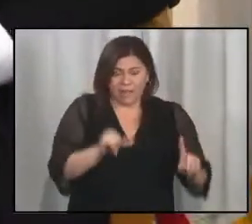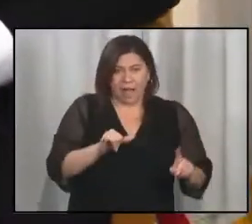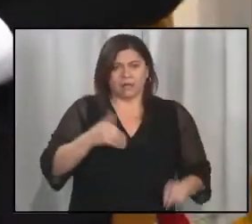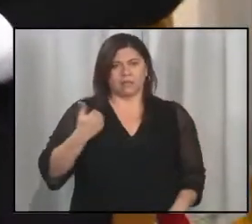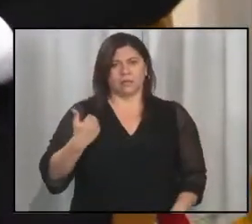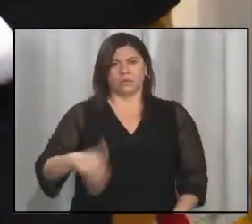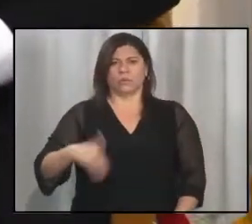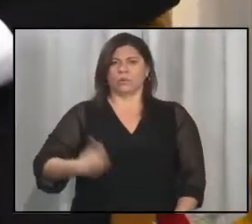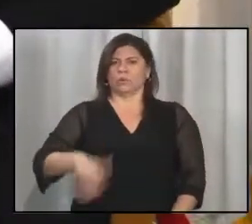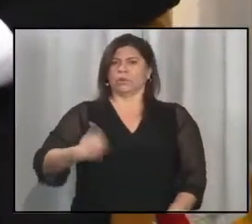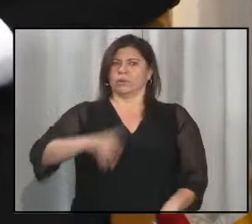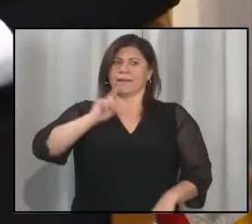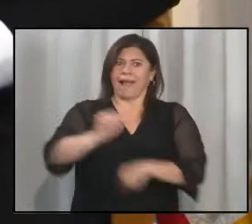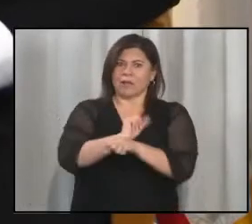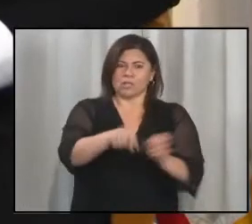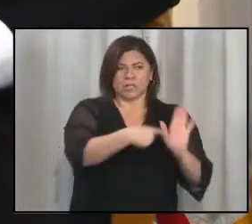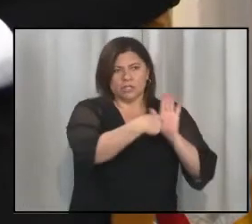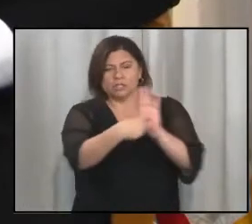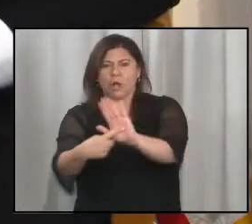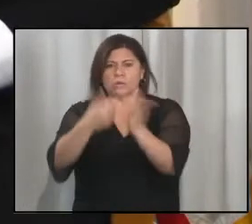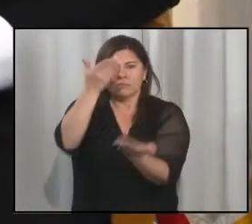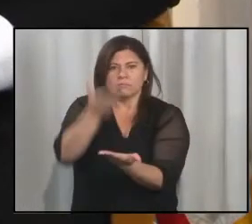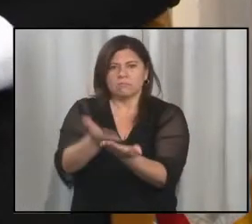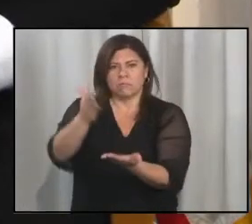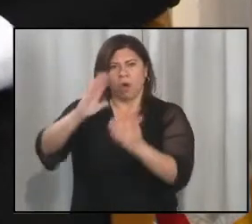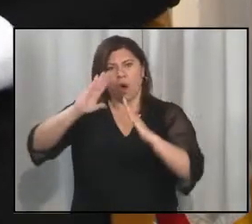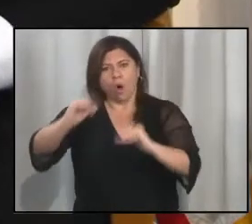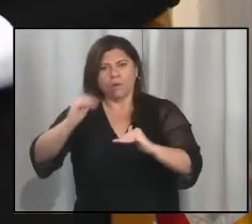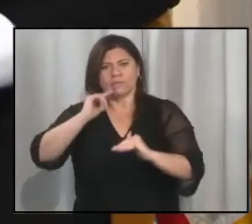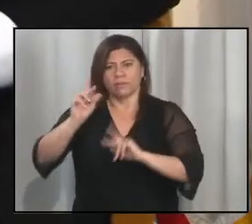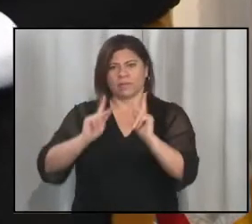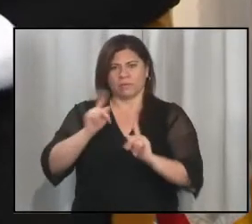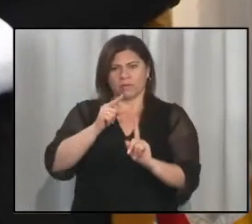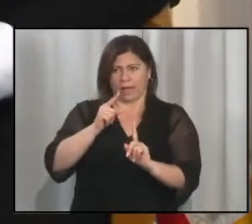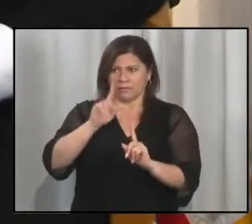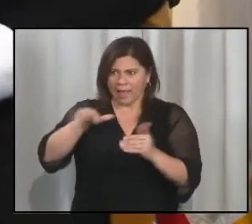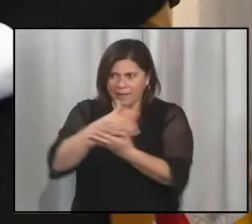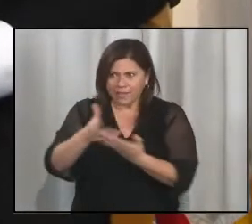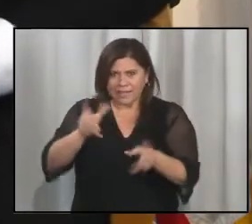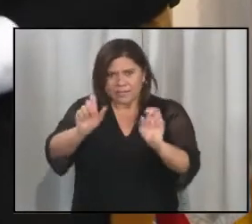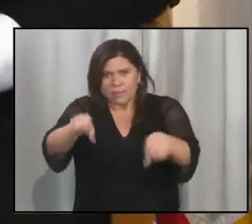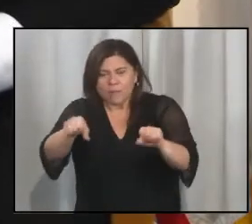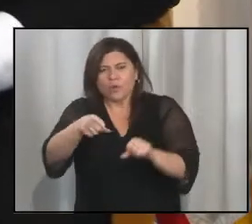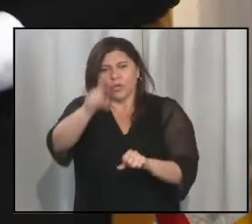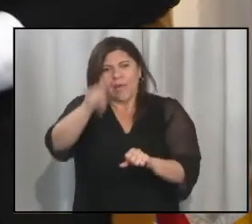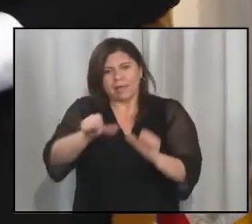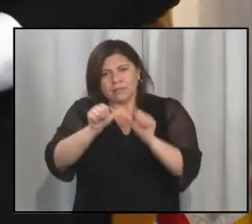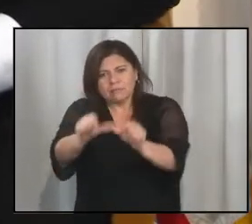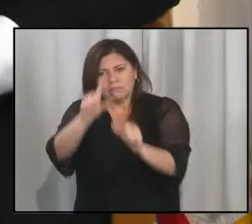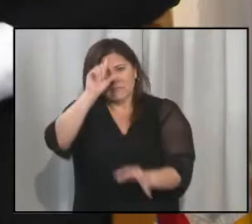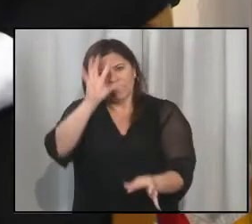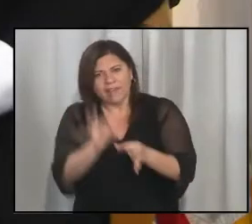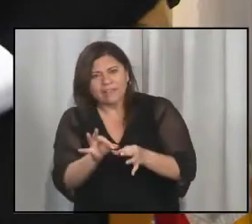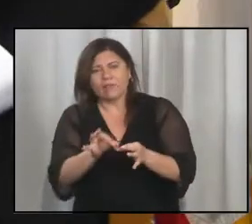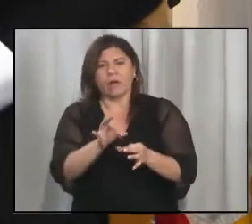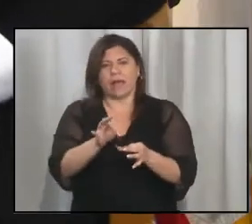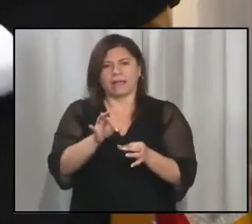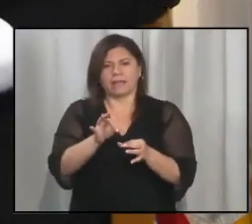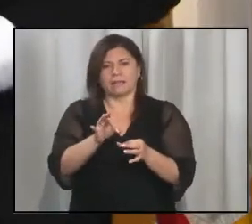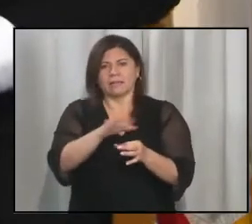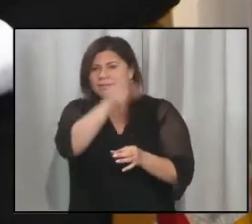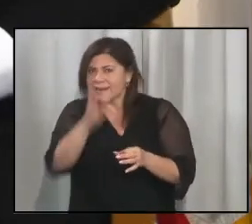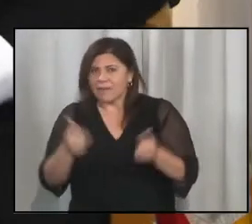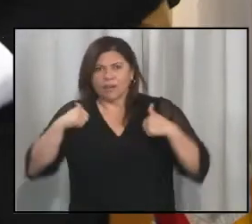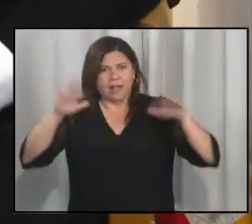shows hope for people that anything is possible. Just gotta remain faithful and never give up on people.